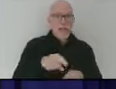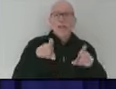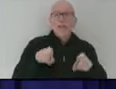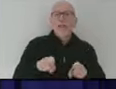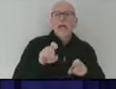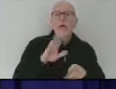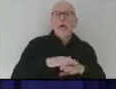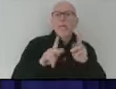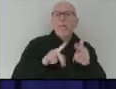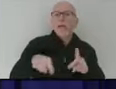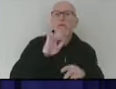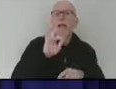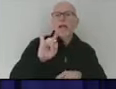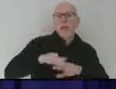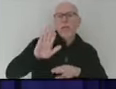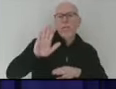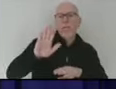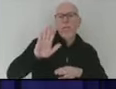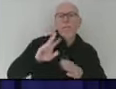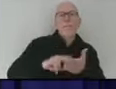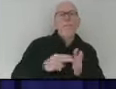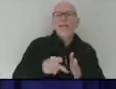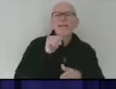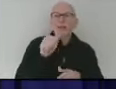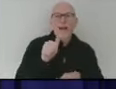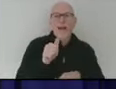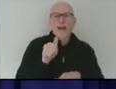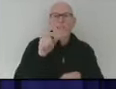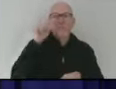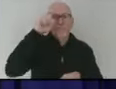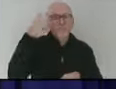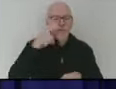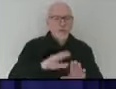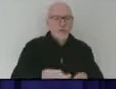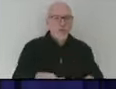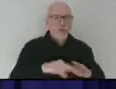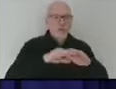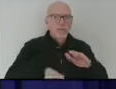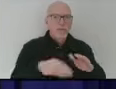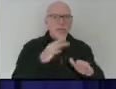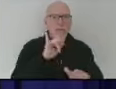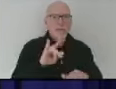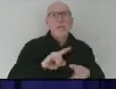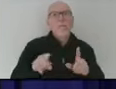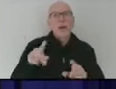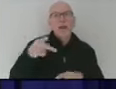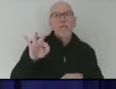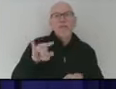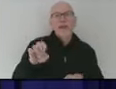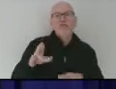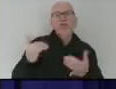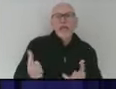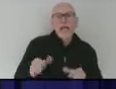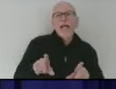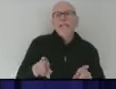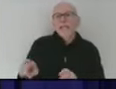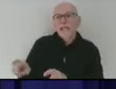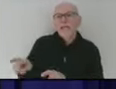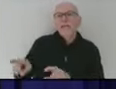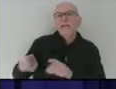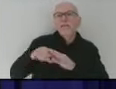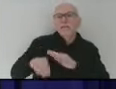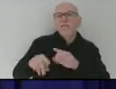individuals 18 years and older, so it will not be available to children. However, Pfizer has expanded its trial to include children as young as 12, so